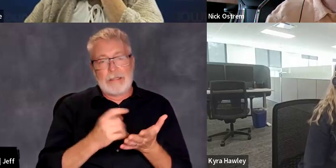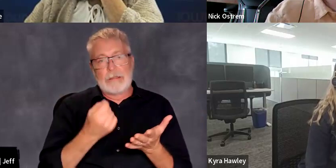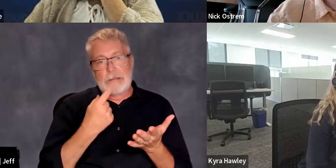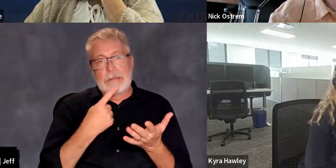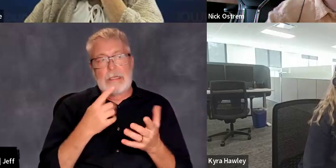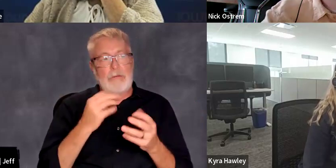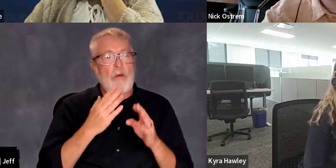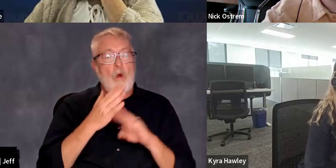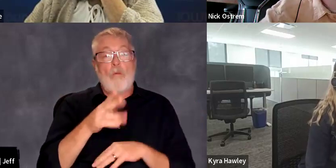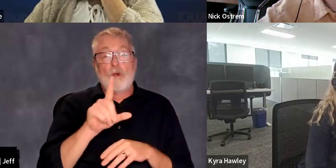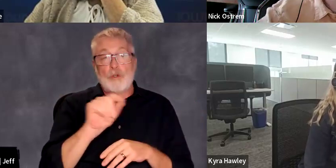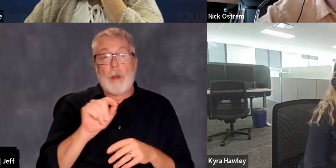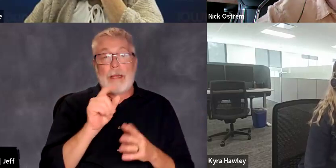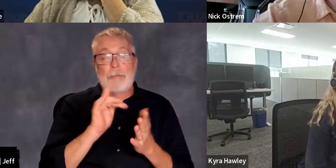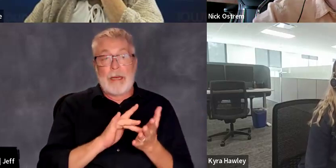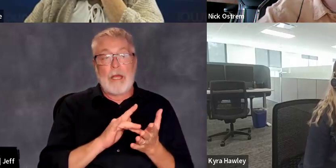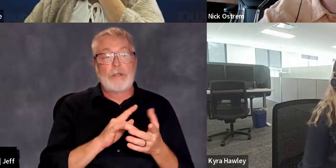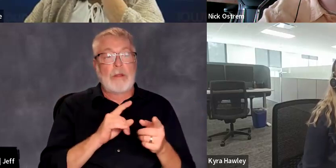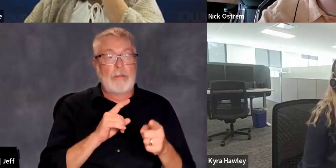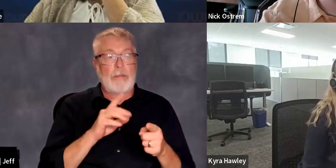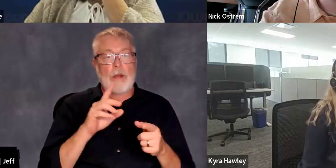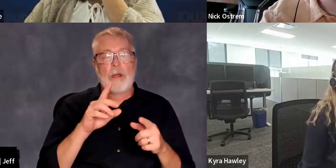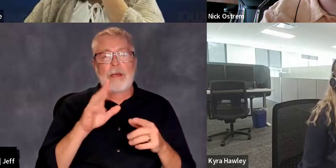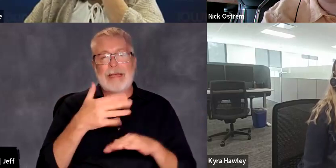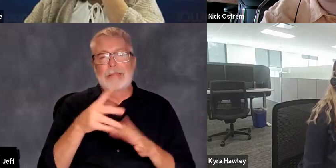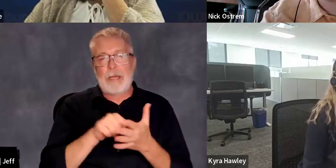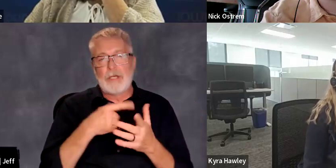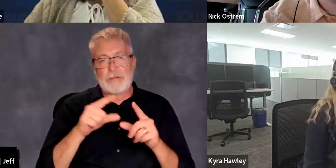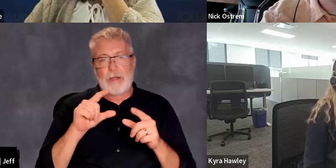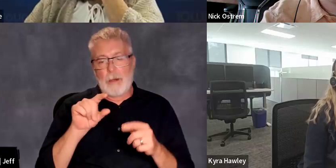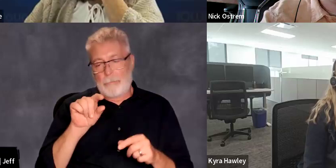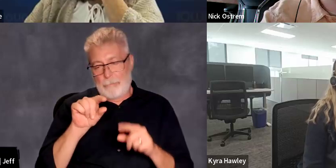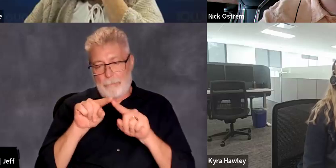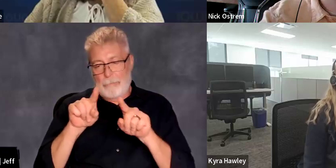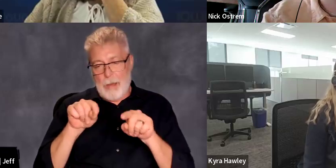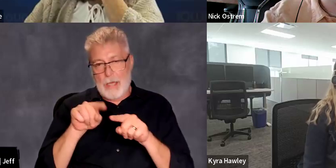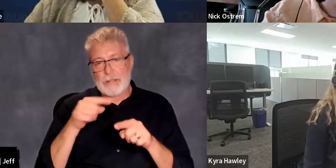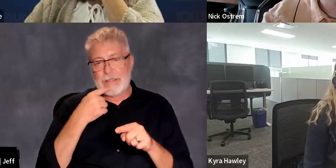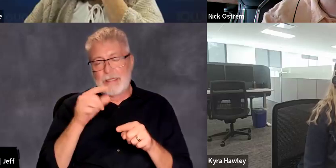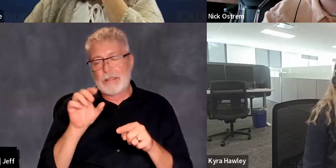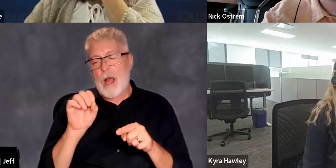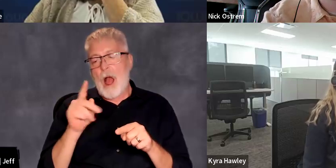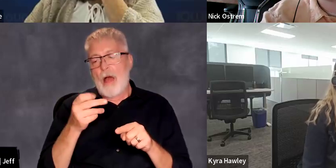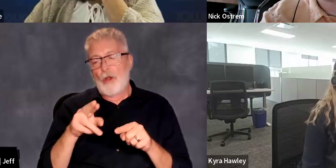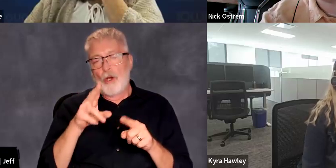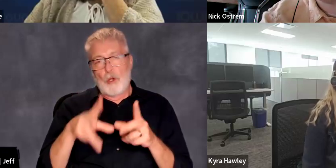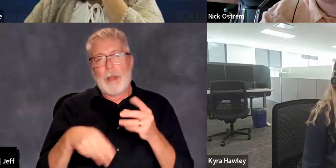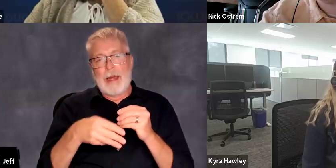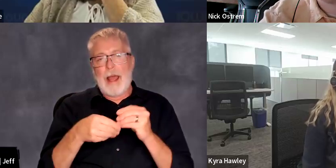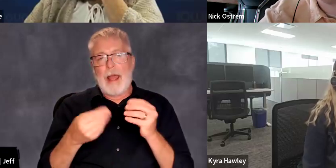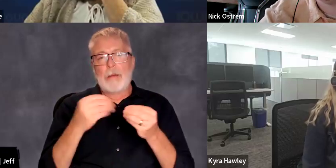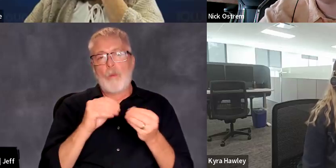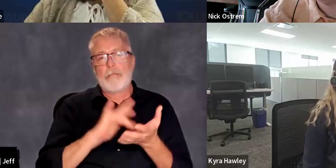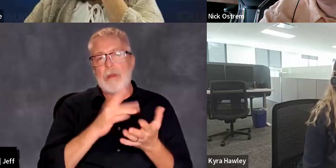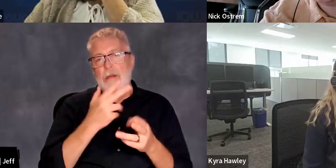have more than 20 medications, there is a box on the next page that's like an other box that you can continue to add prescriptions if